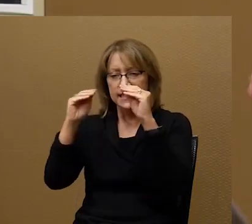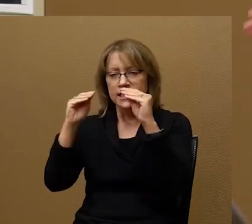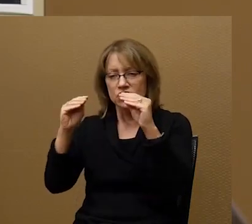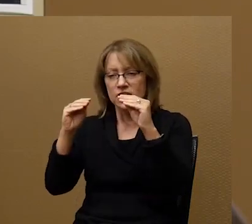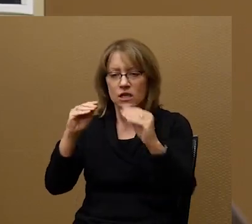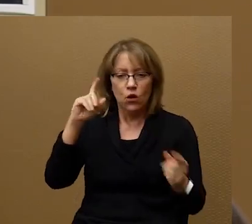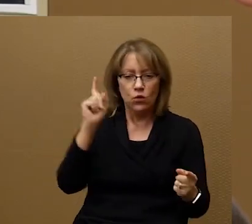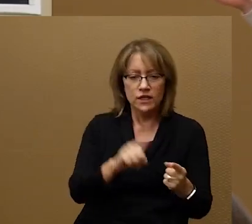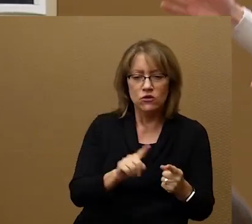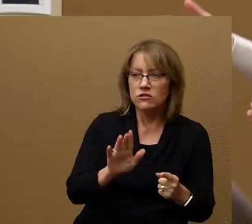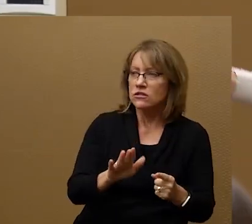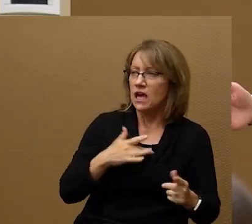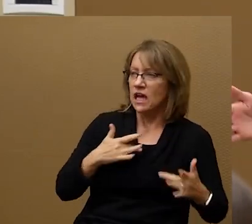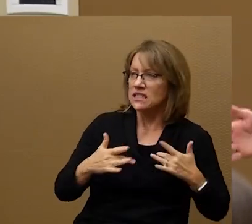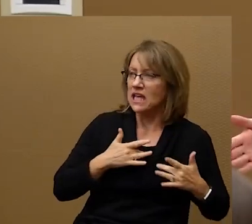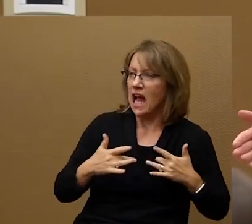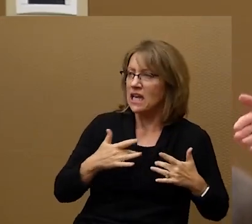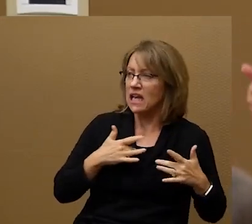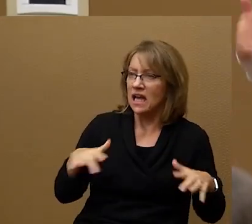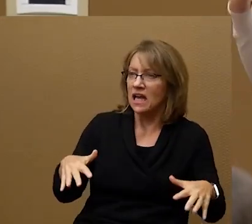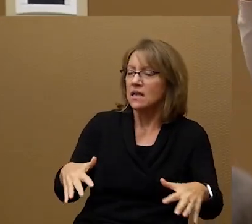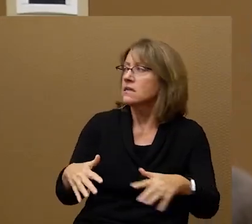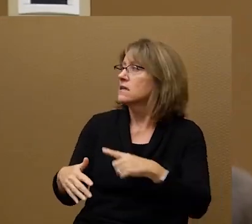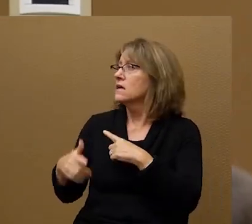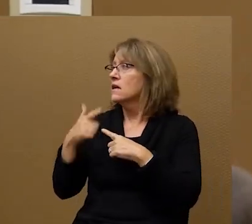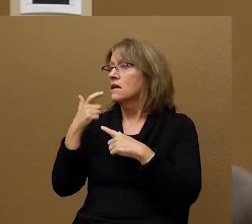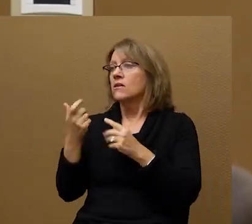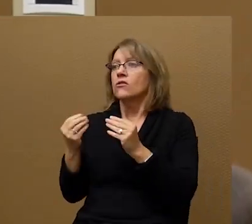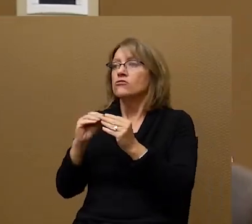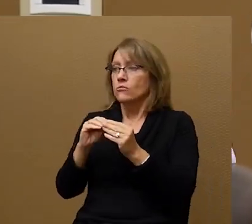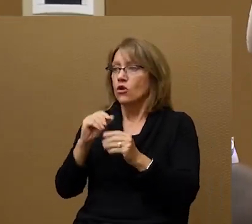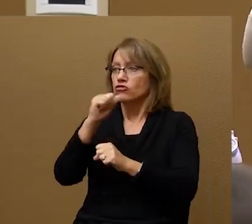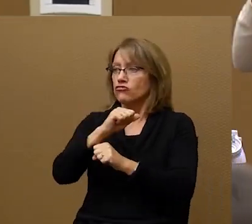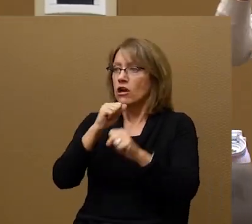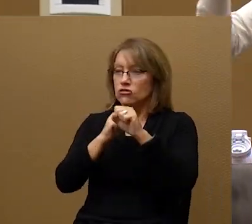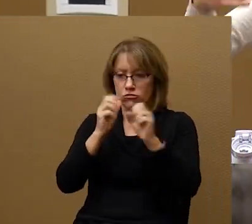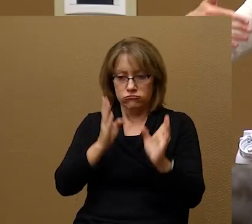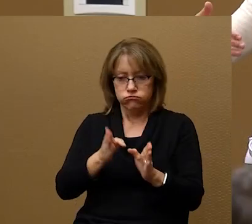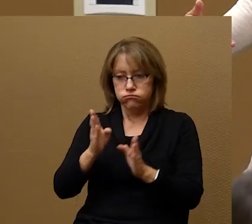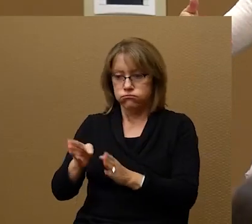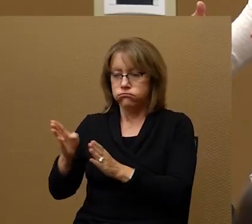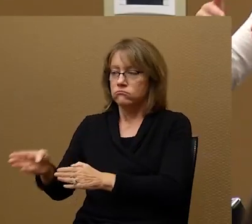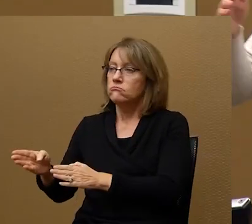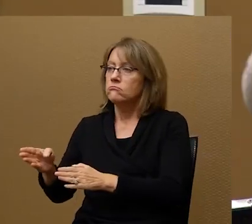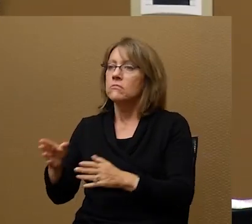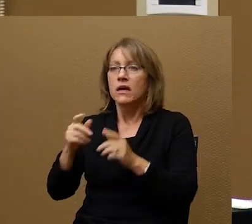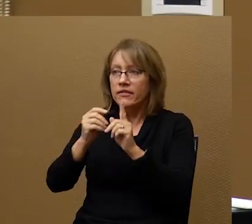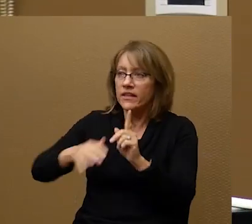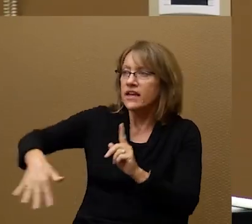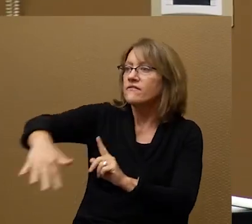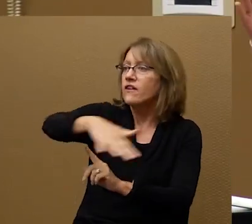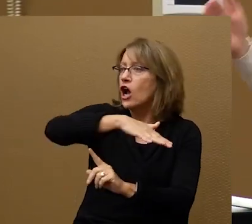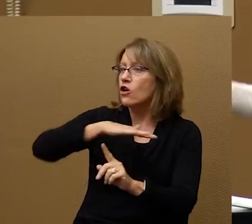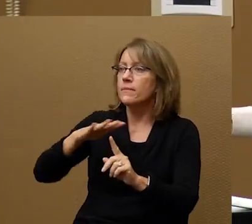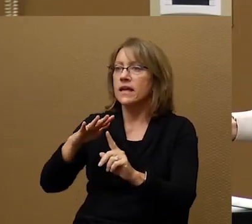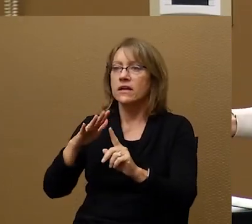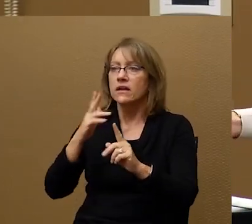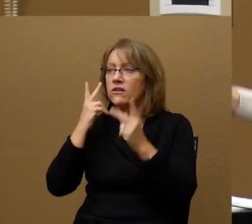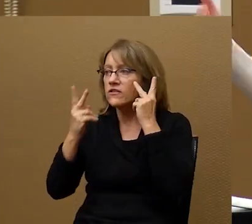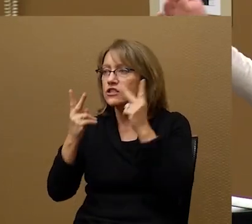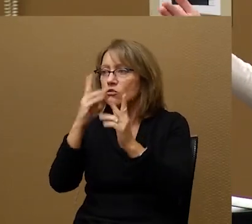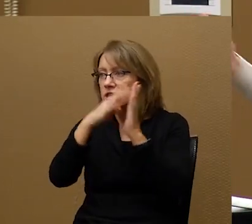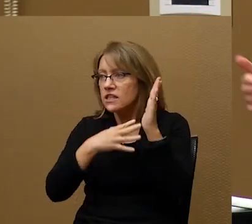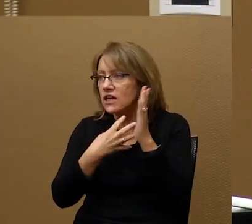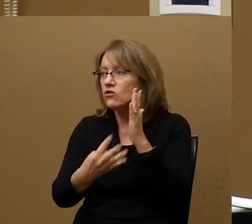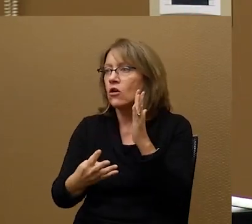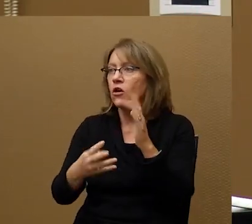anxiety? Because there's more structure in the day with like the environment, the visual schedule, the work systems.